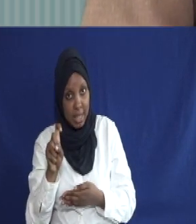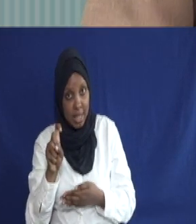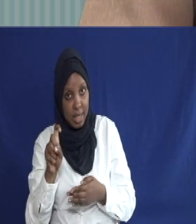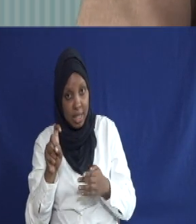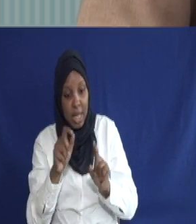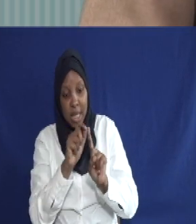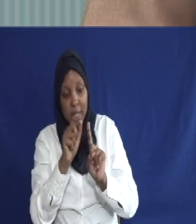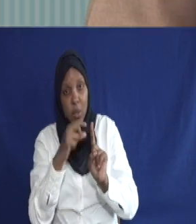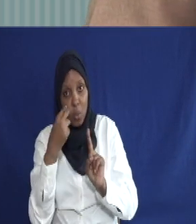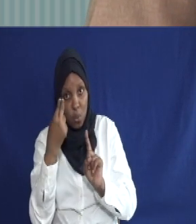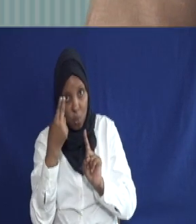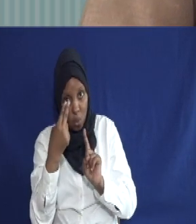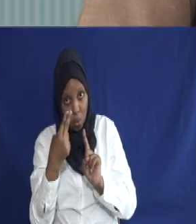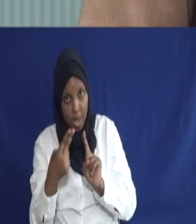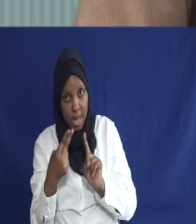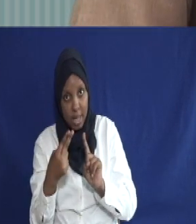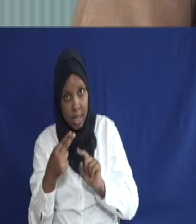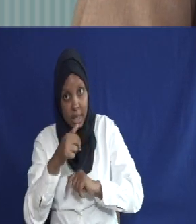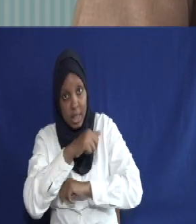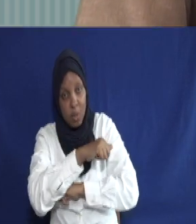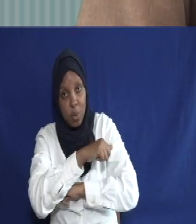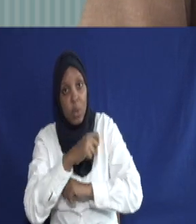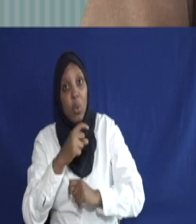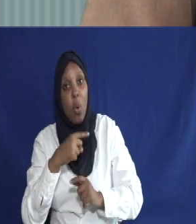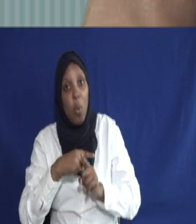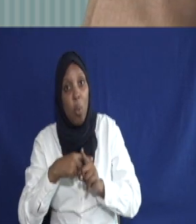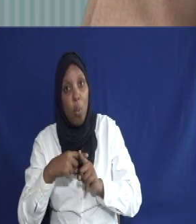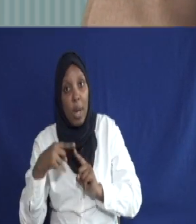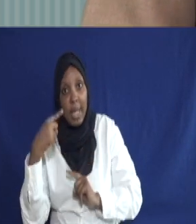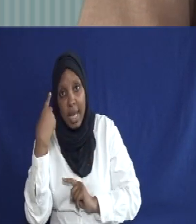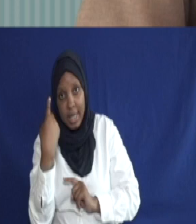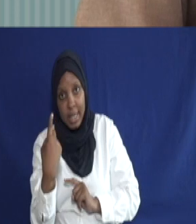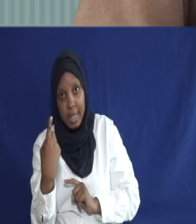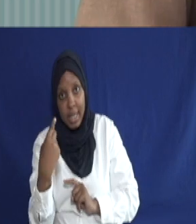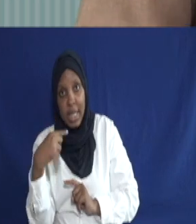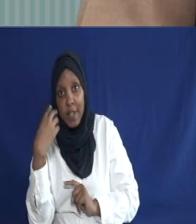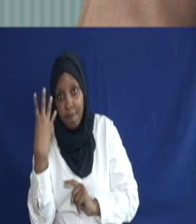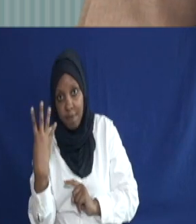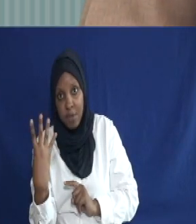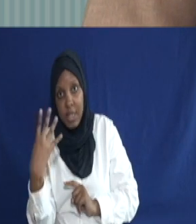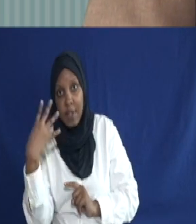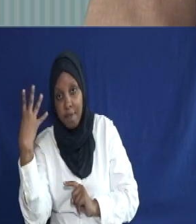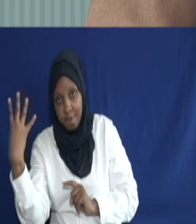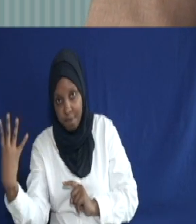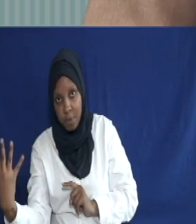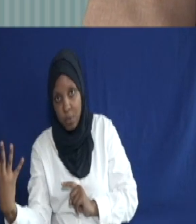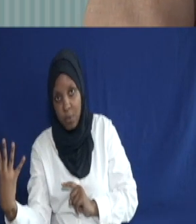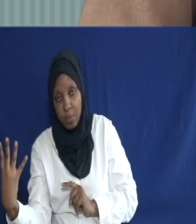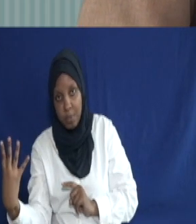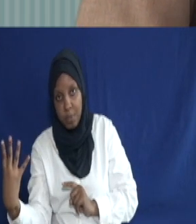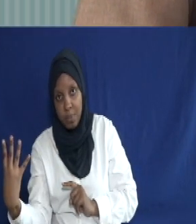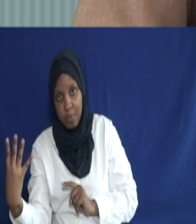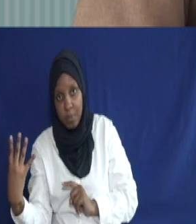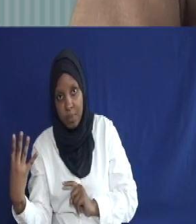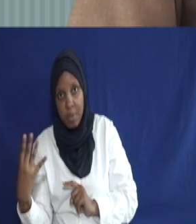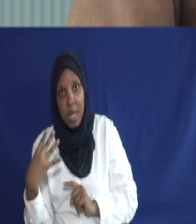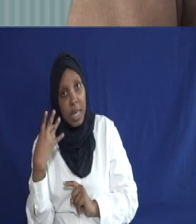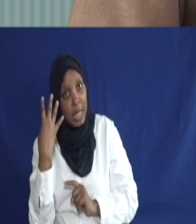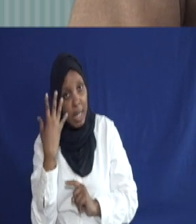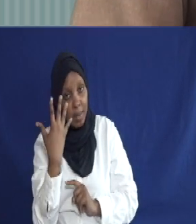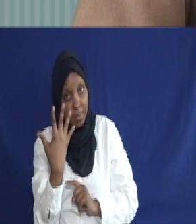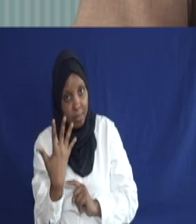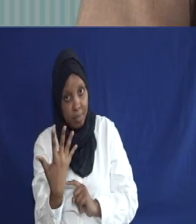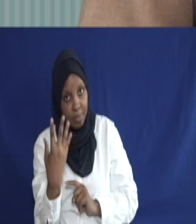equal to 144. Number 4, 7 exponent x is equal to